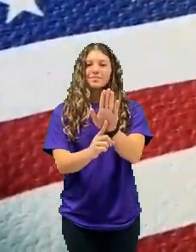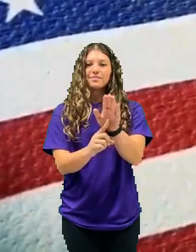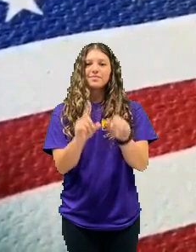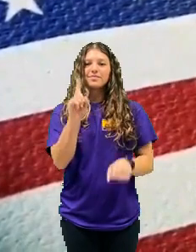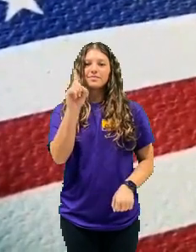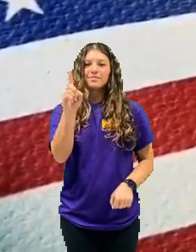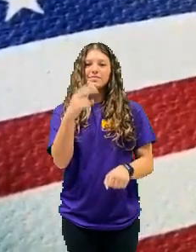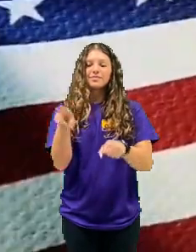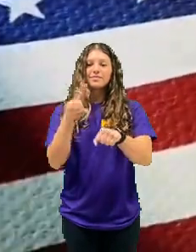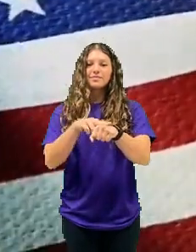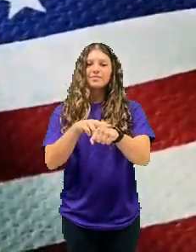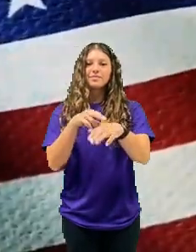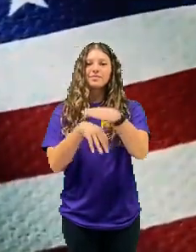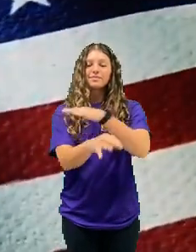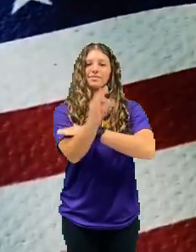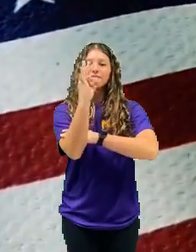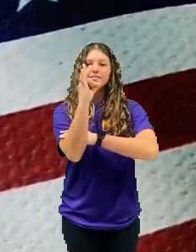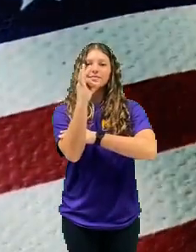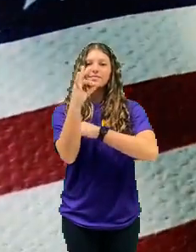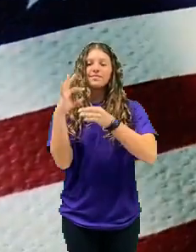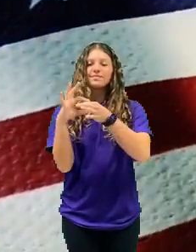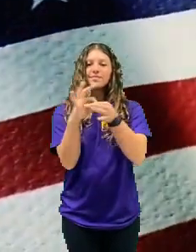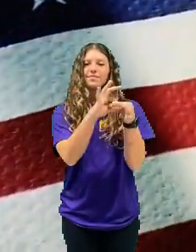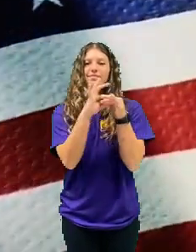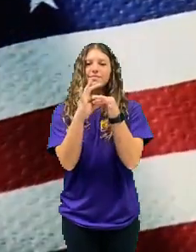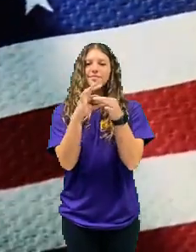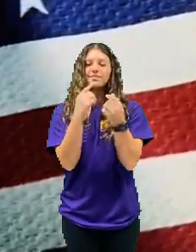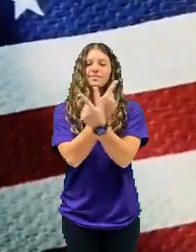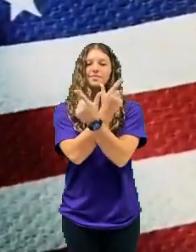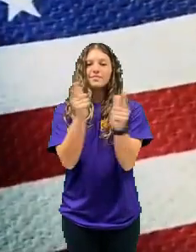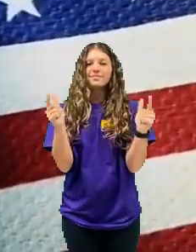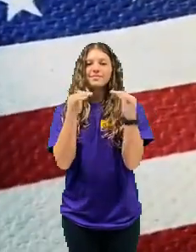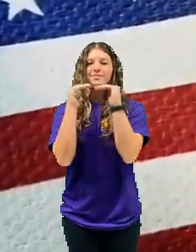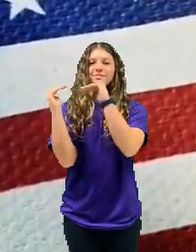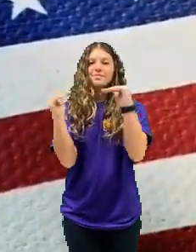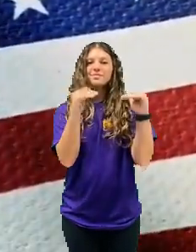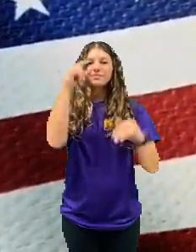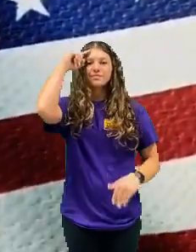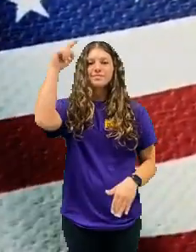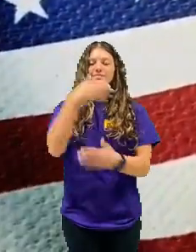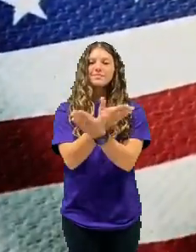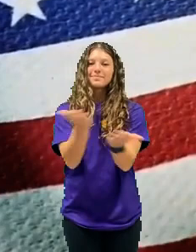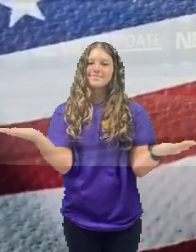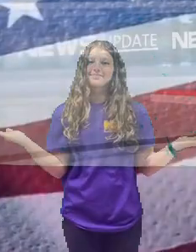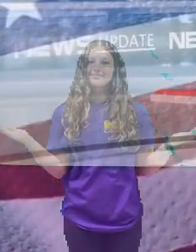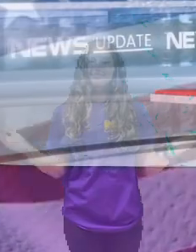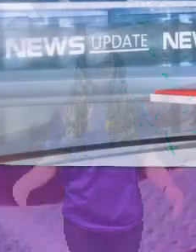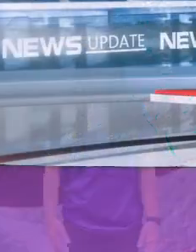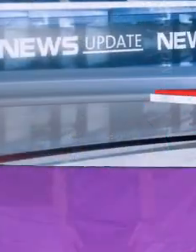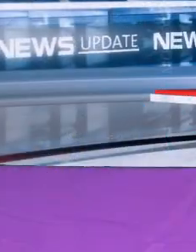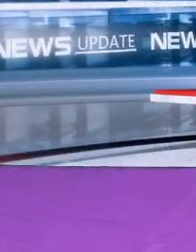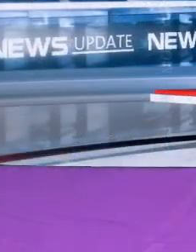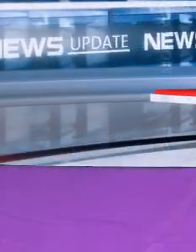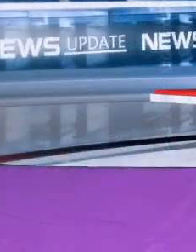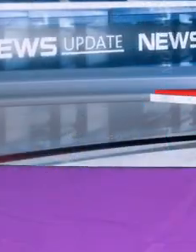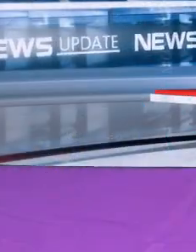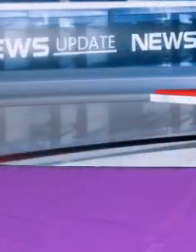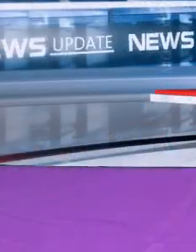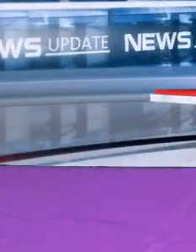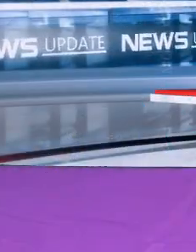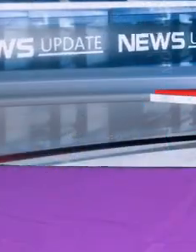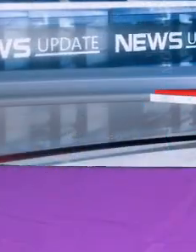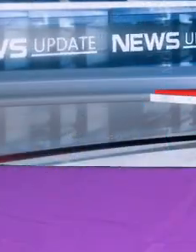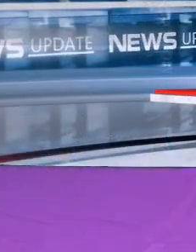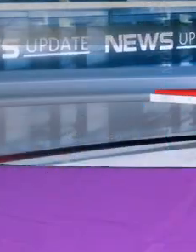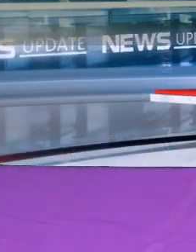stands, one nation, under God, indivisible, with liberty and justice for all. Please be seated. Attention